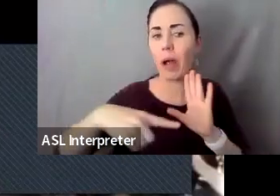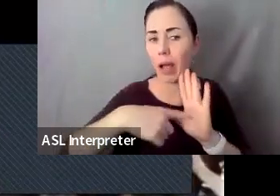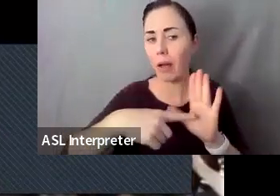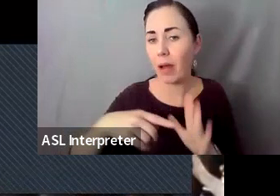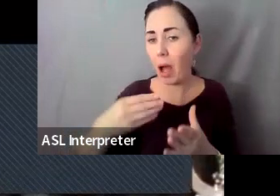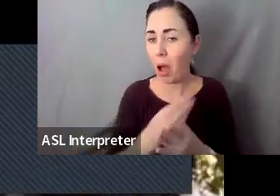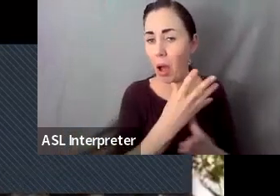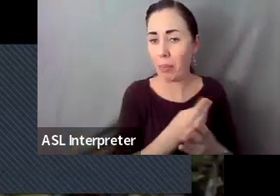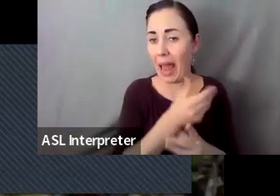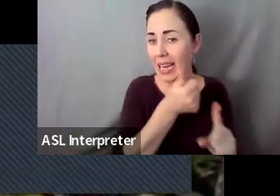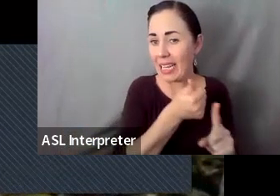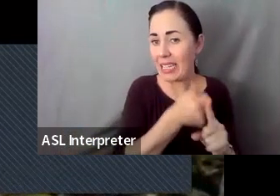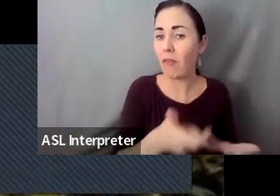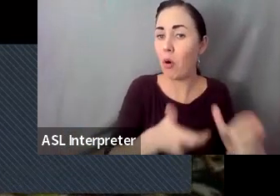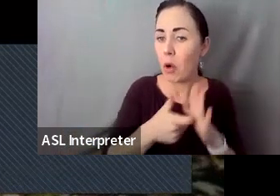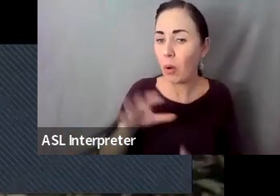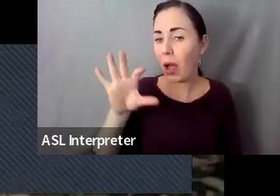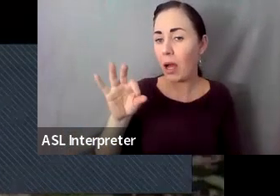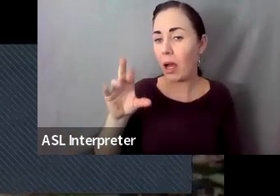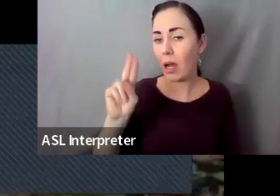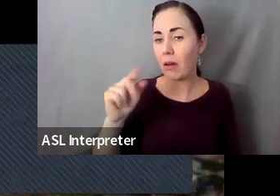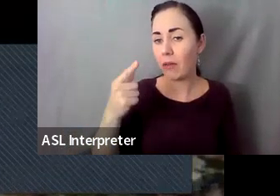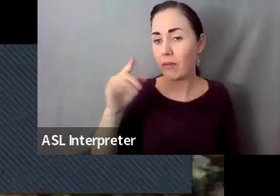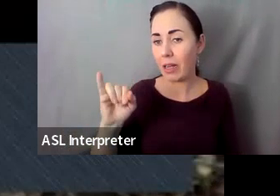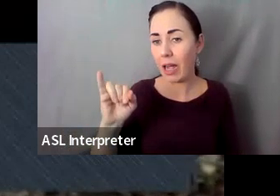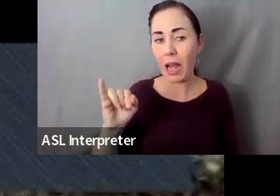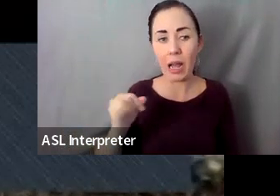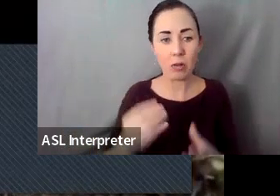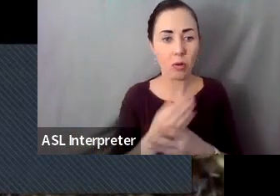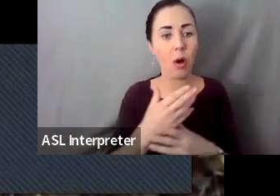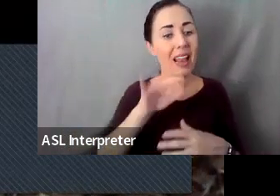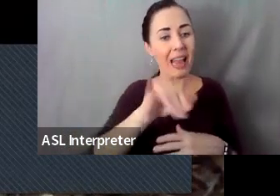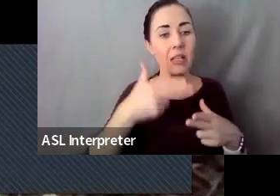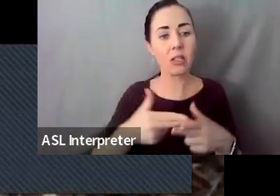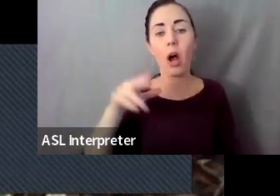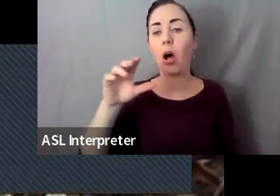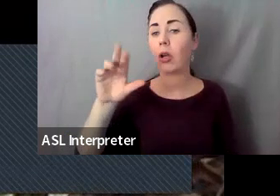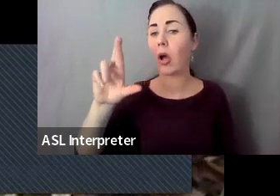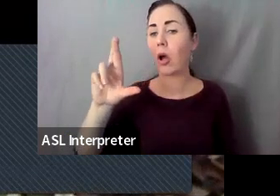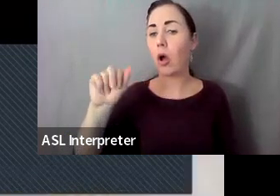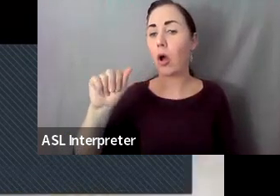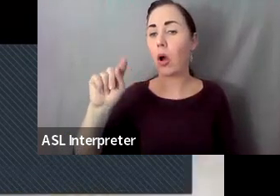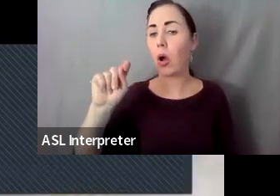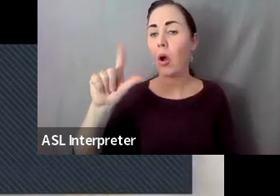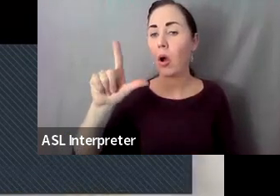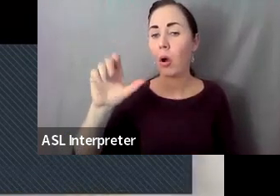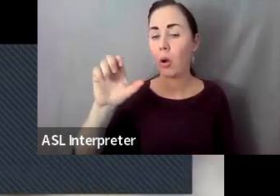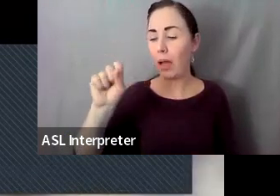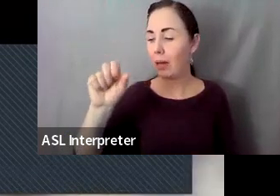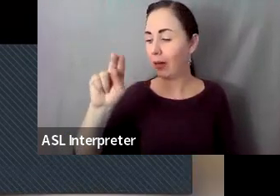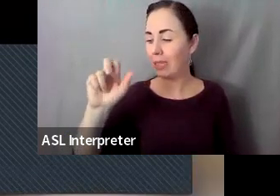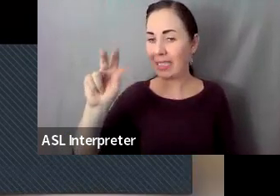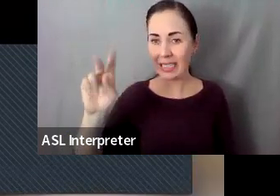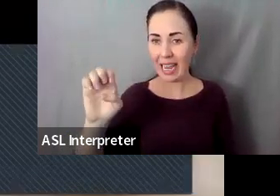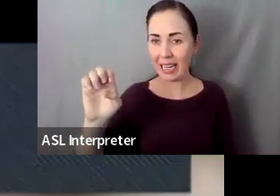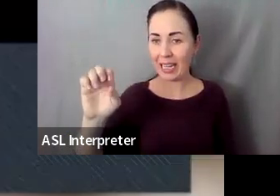grow. This is an orchid called a rattlesnake plantain. And the reason it's called a rattlesnake plantain is because when it